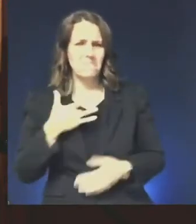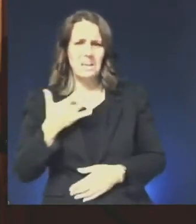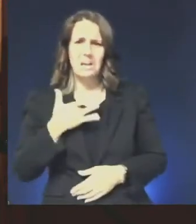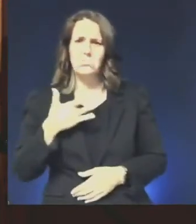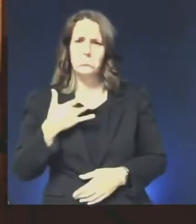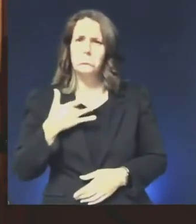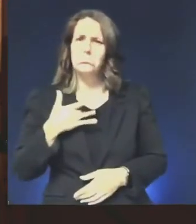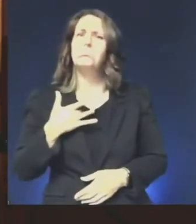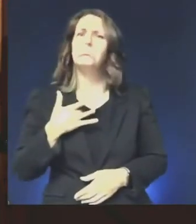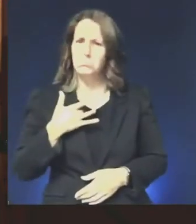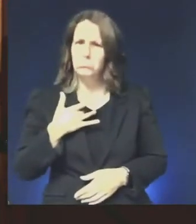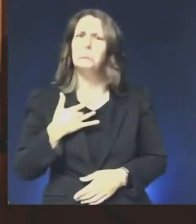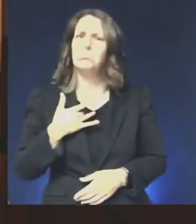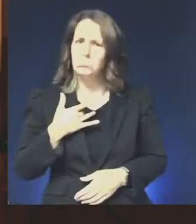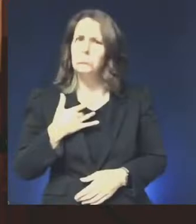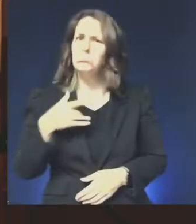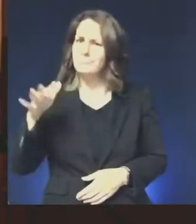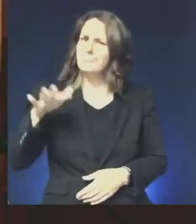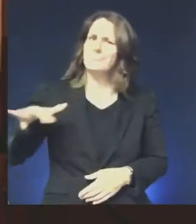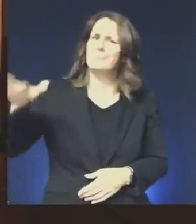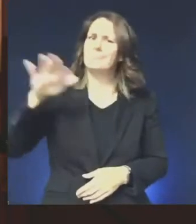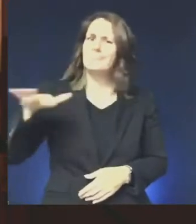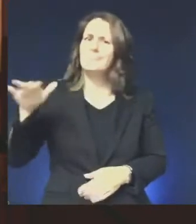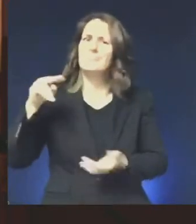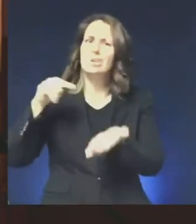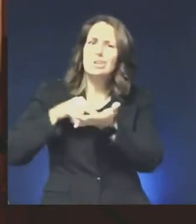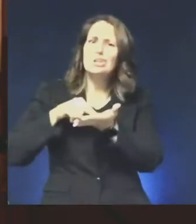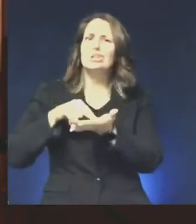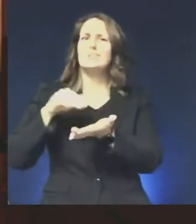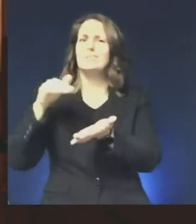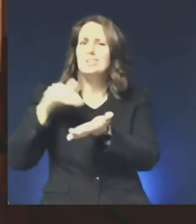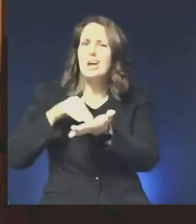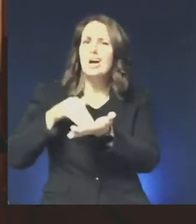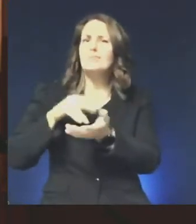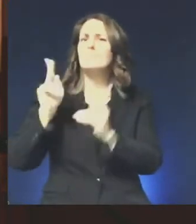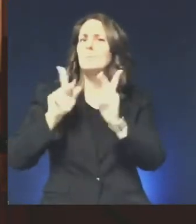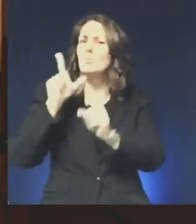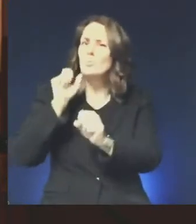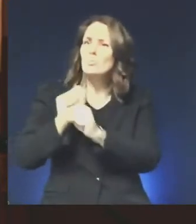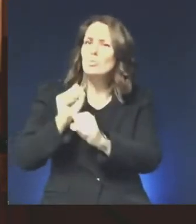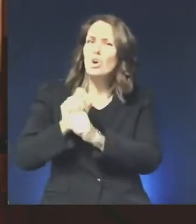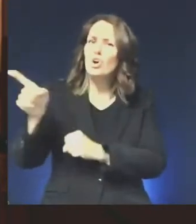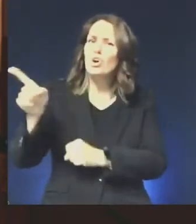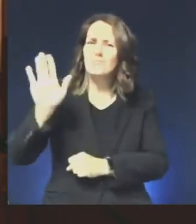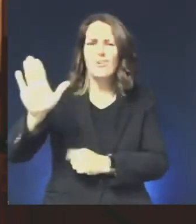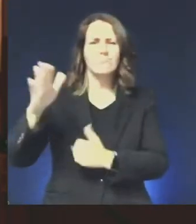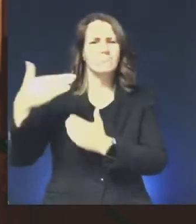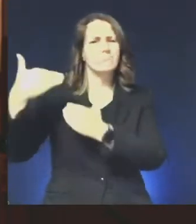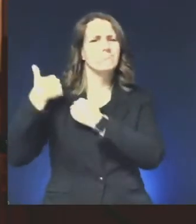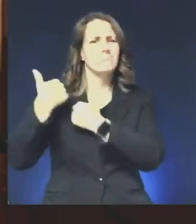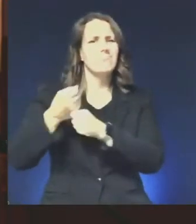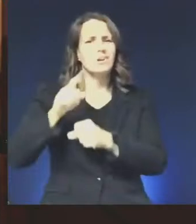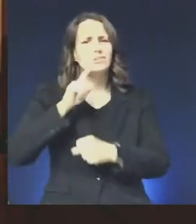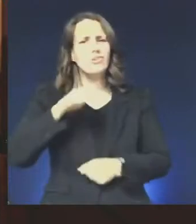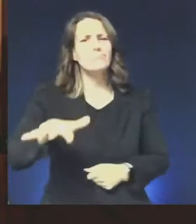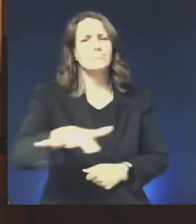to be cared for. And it's one of the duties of healthcare providers to be safe in providing that